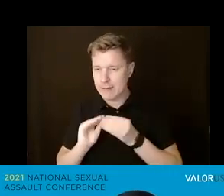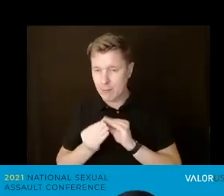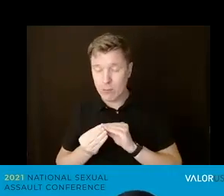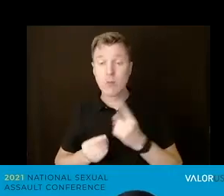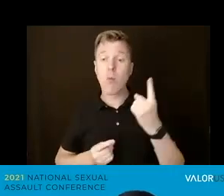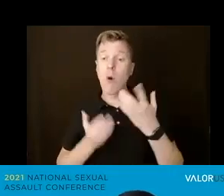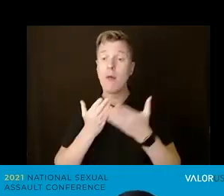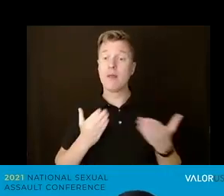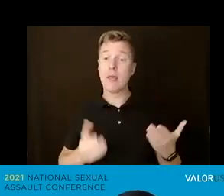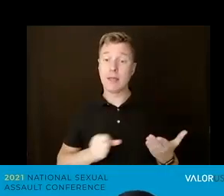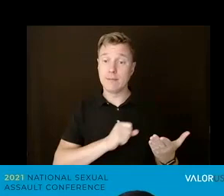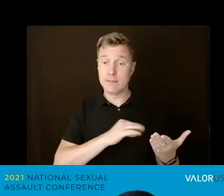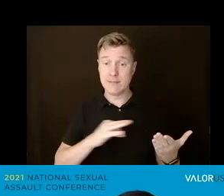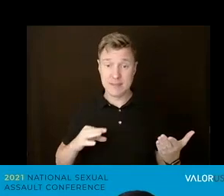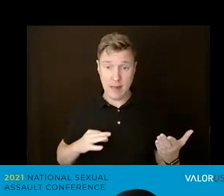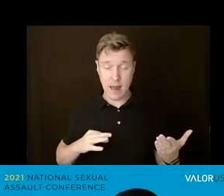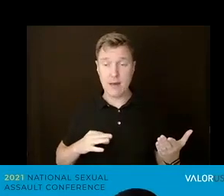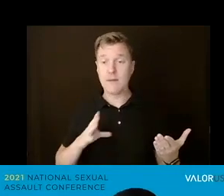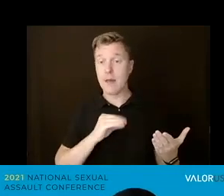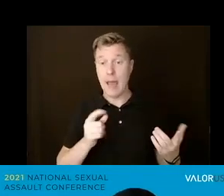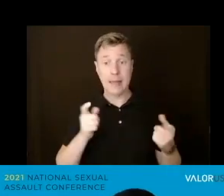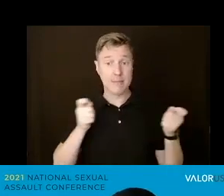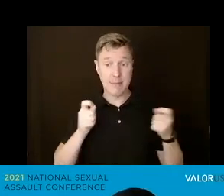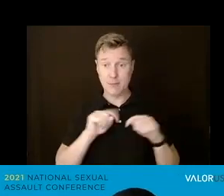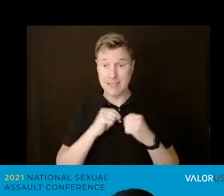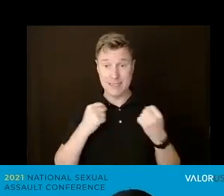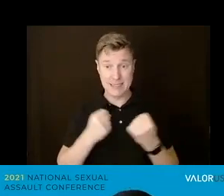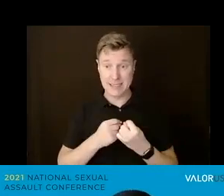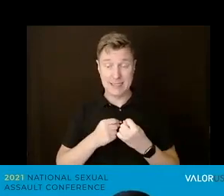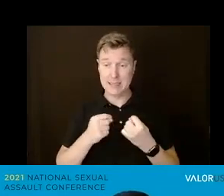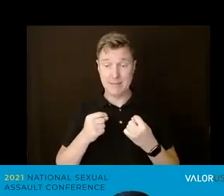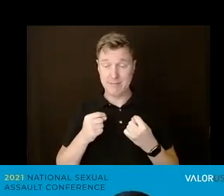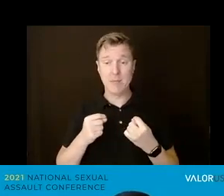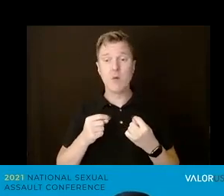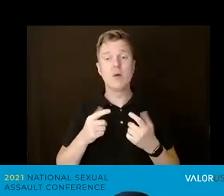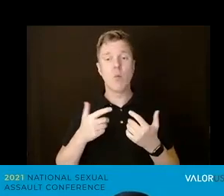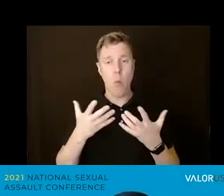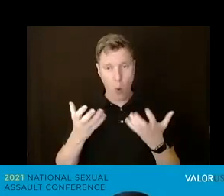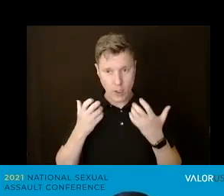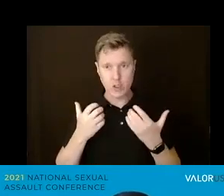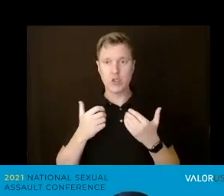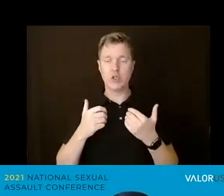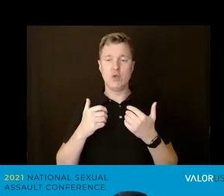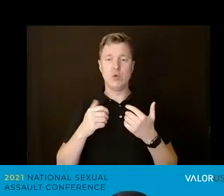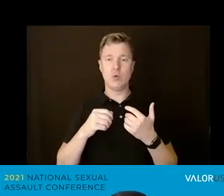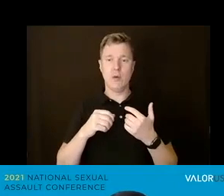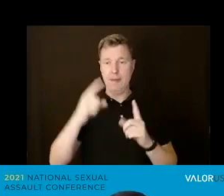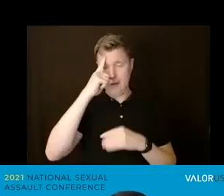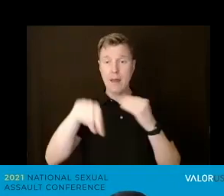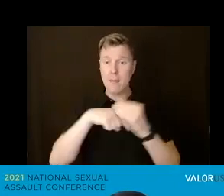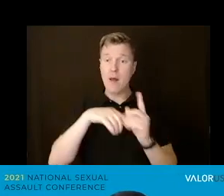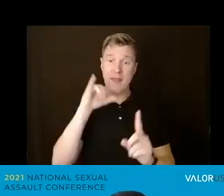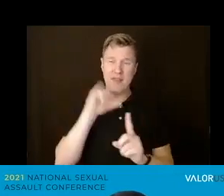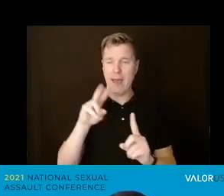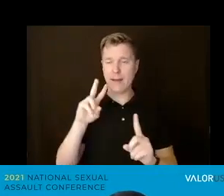that the staff and our management team looked at was kind of centering this hypothetical survivor, which we talked